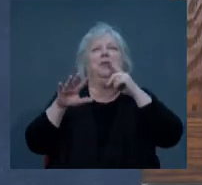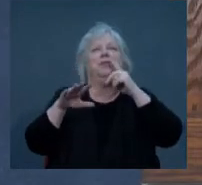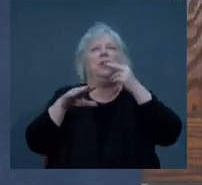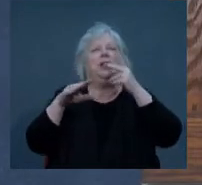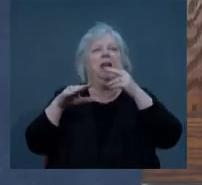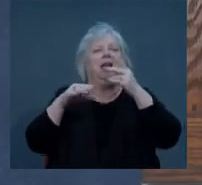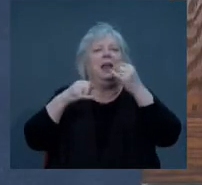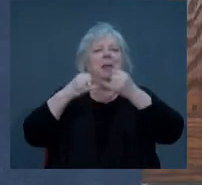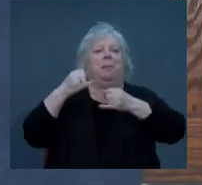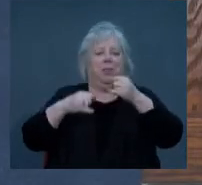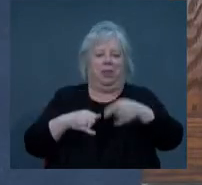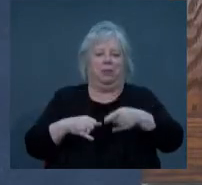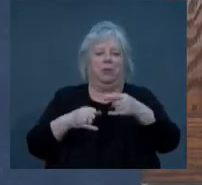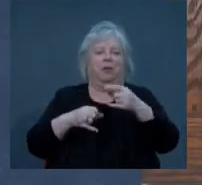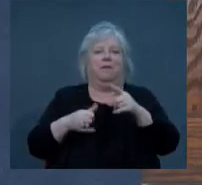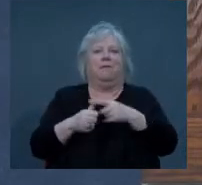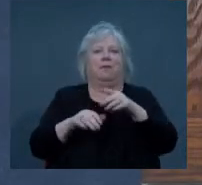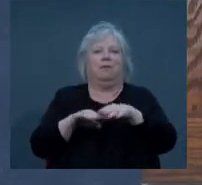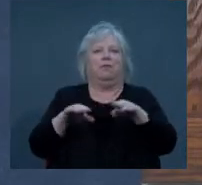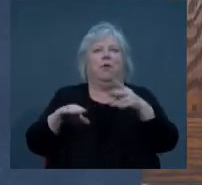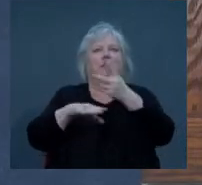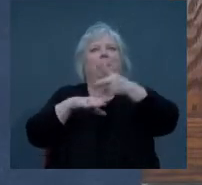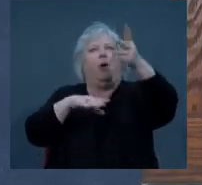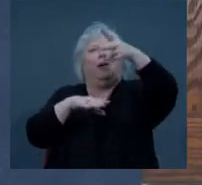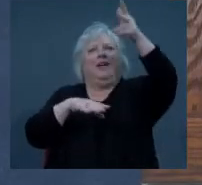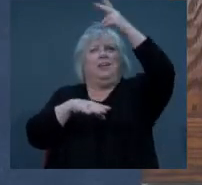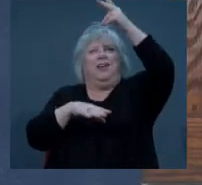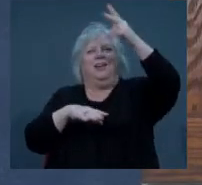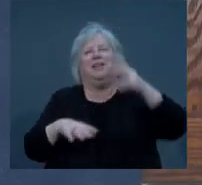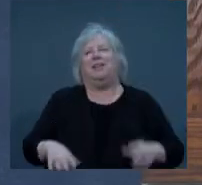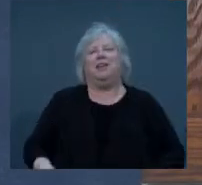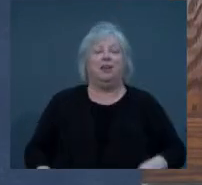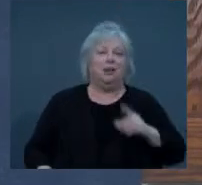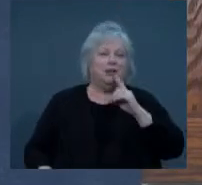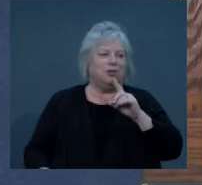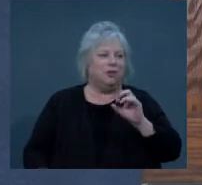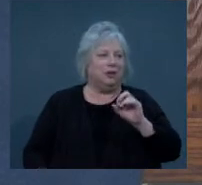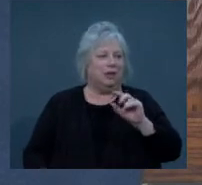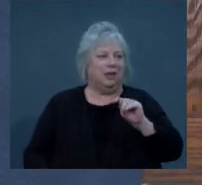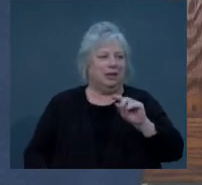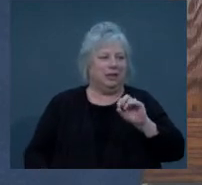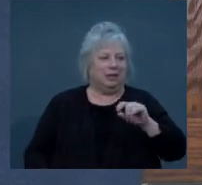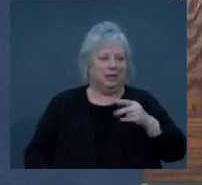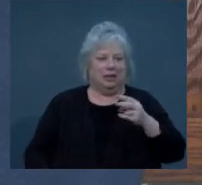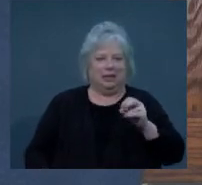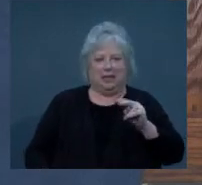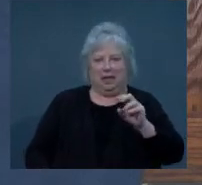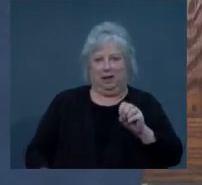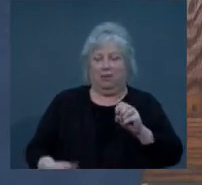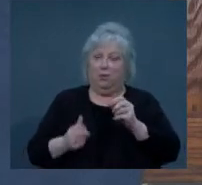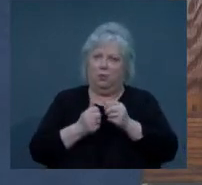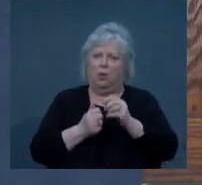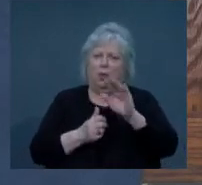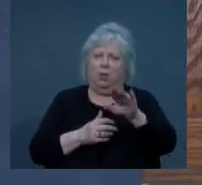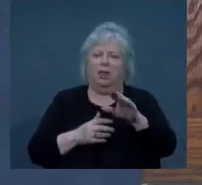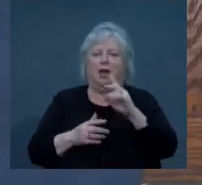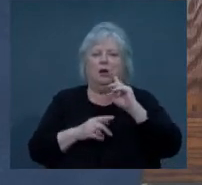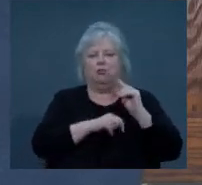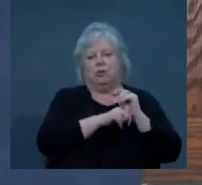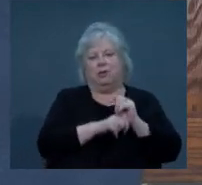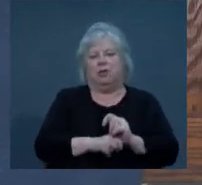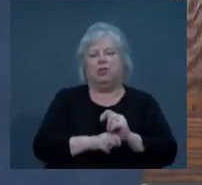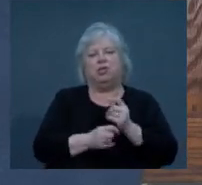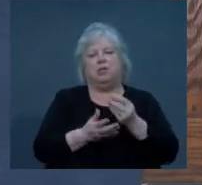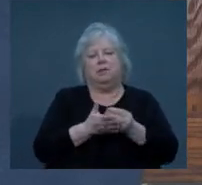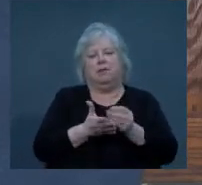the bottom of a parking deck. Surely Stevens Inc., with their tradition of investing in the